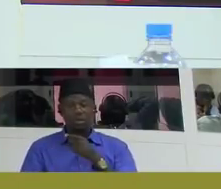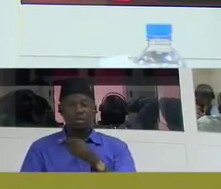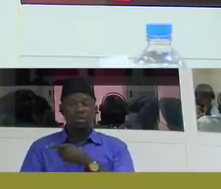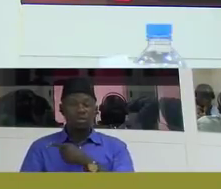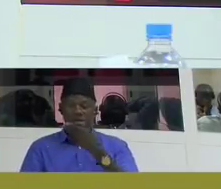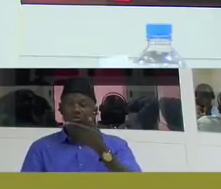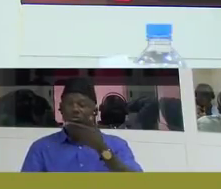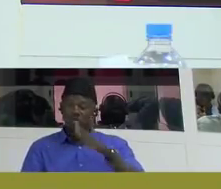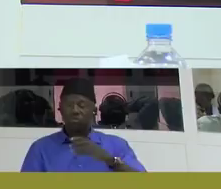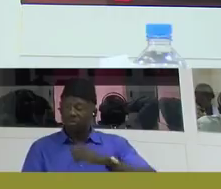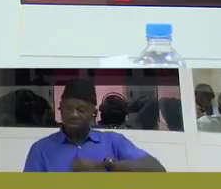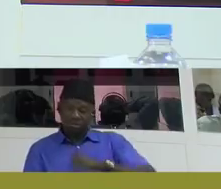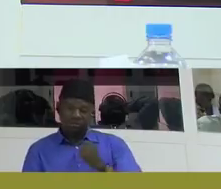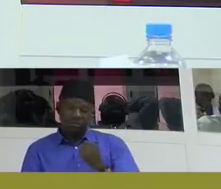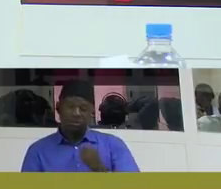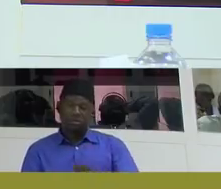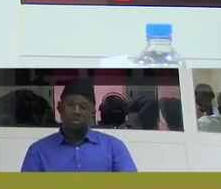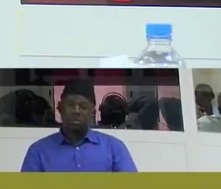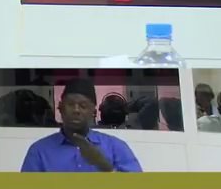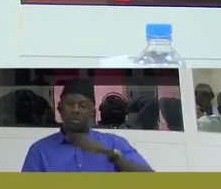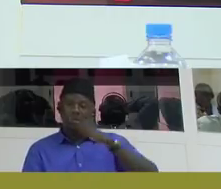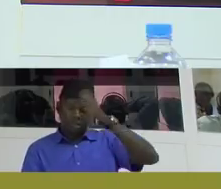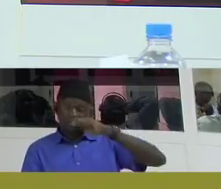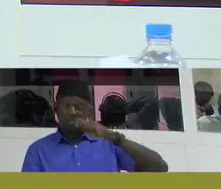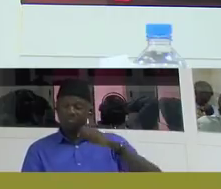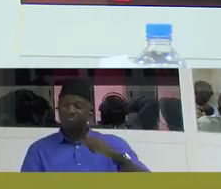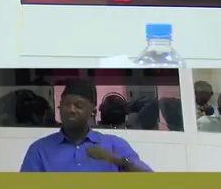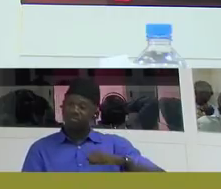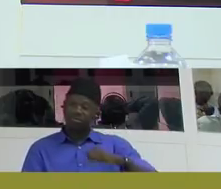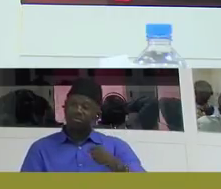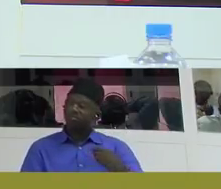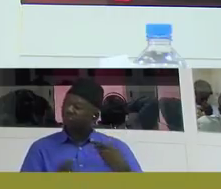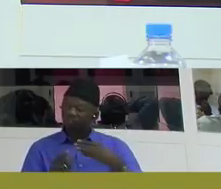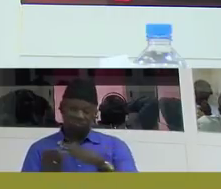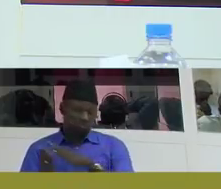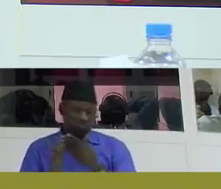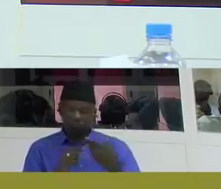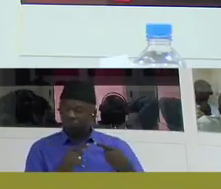The police insisted, and the youths resisted.